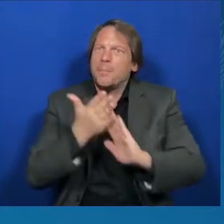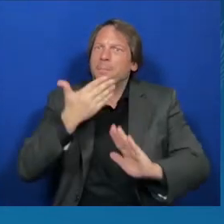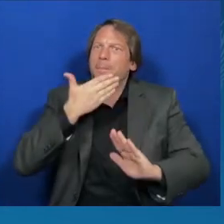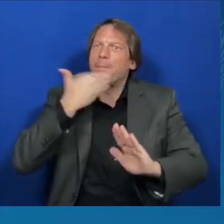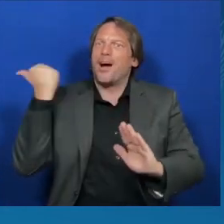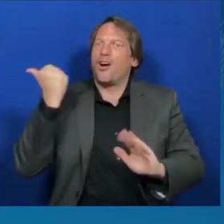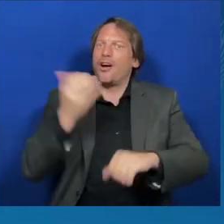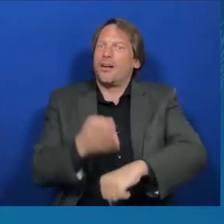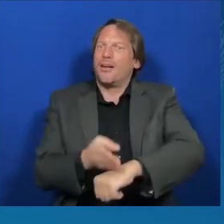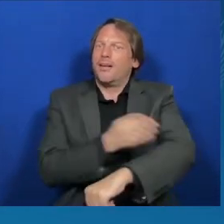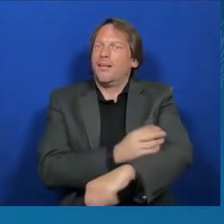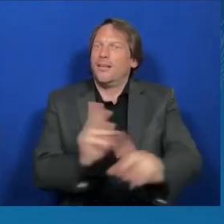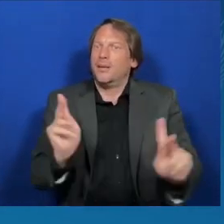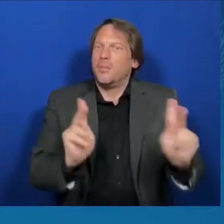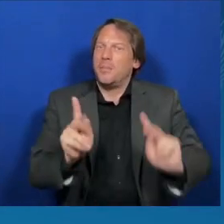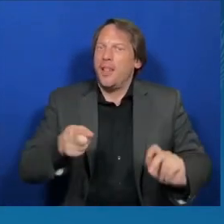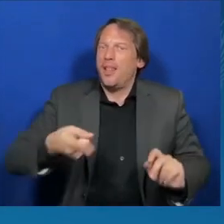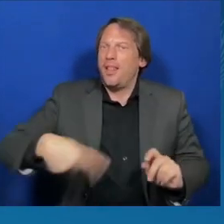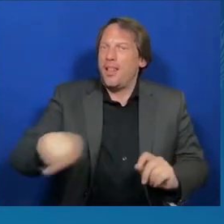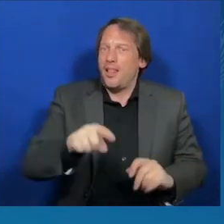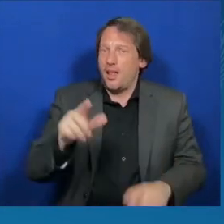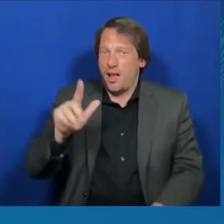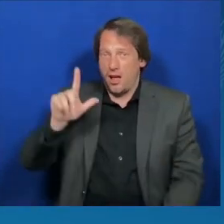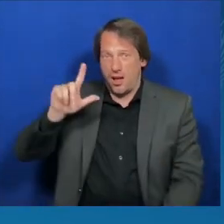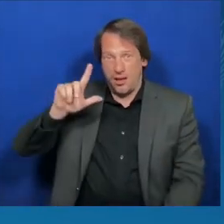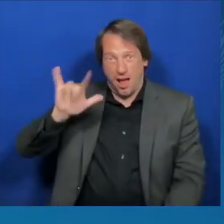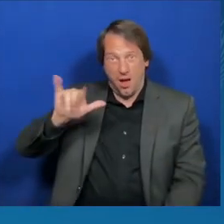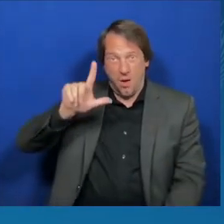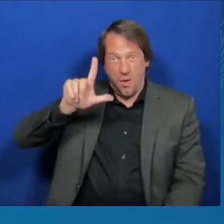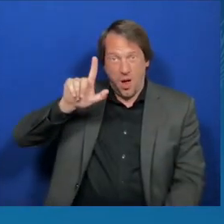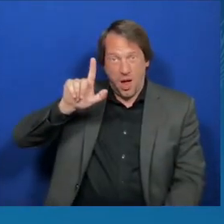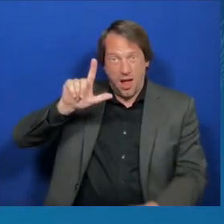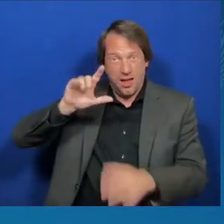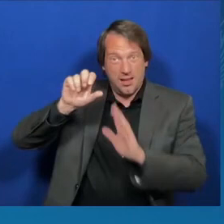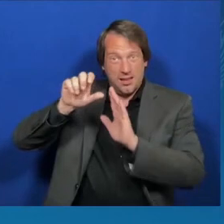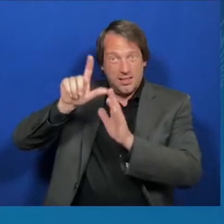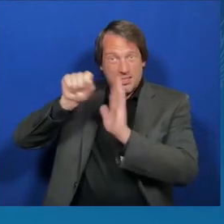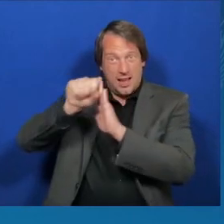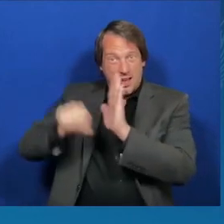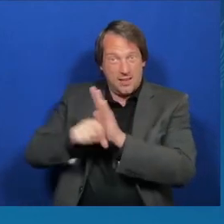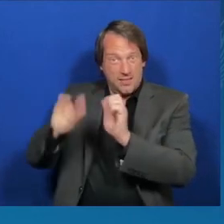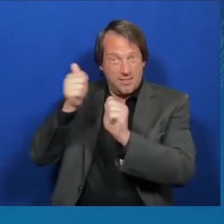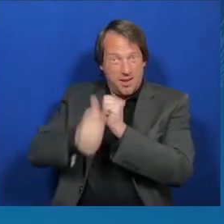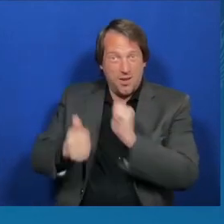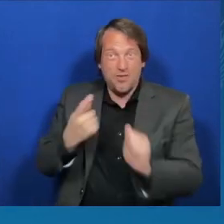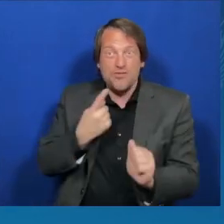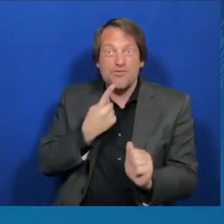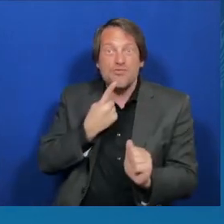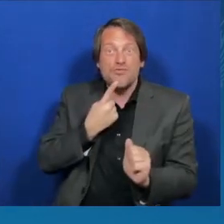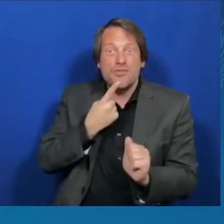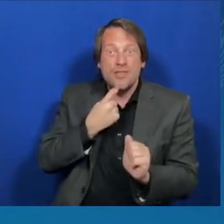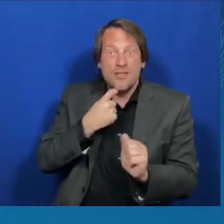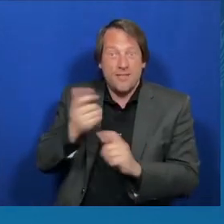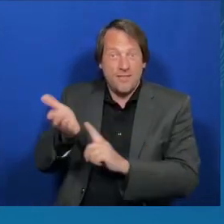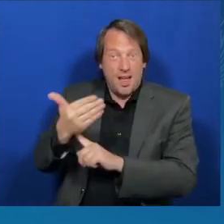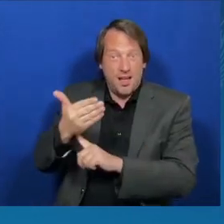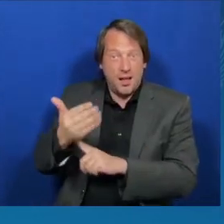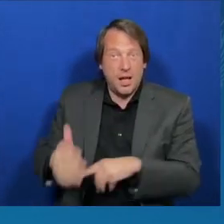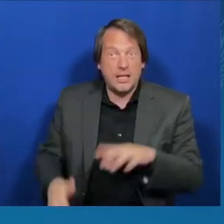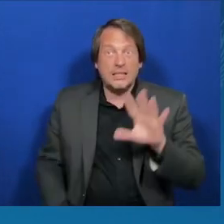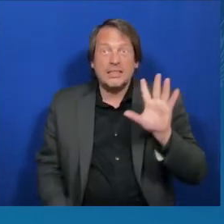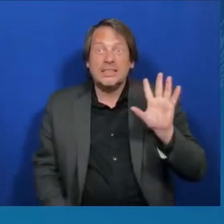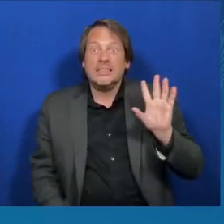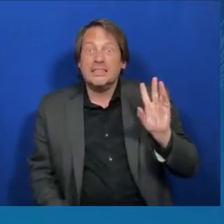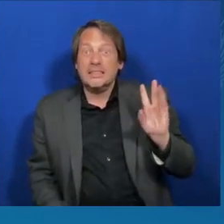up the offer that we have made through our administration of federal resources to help them with